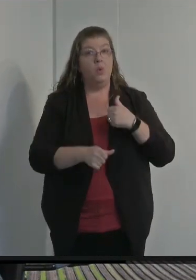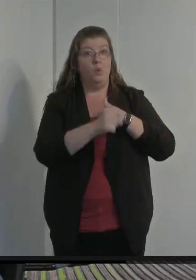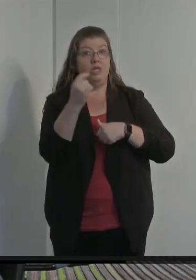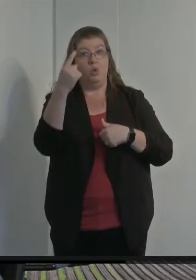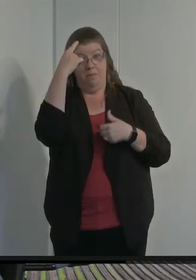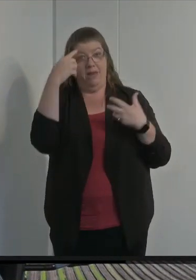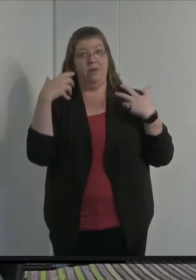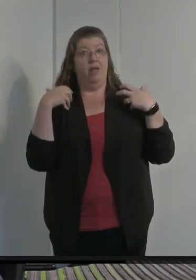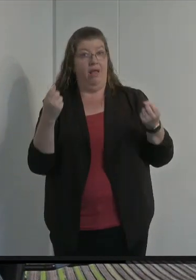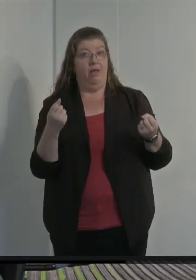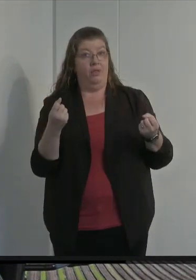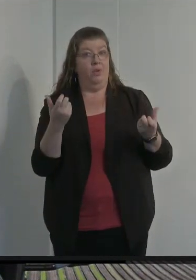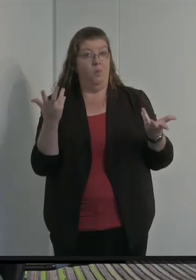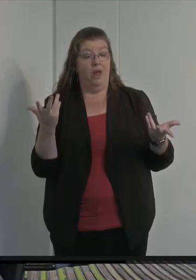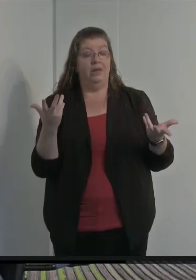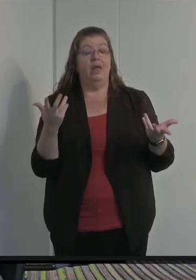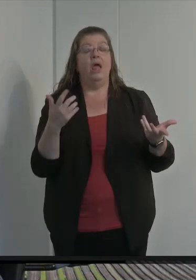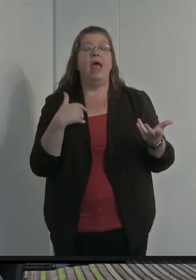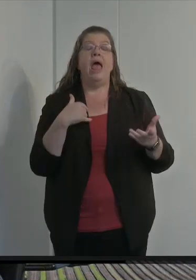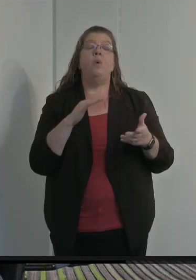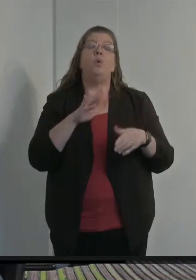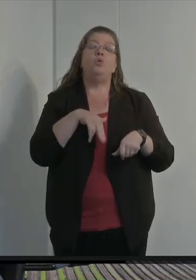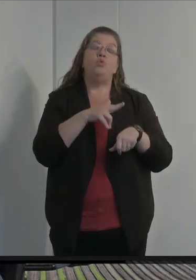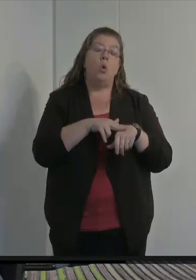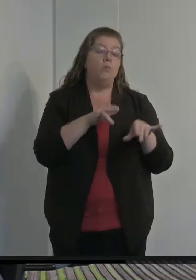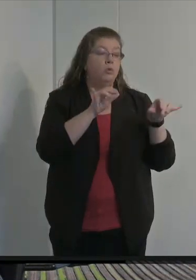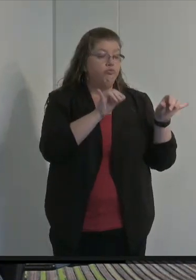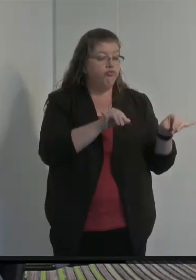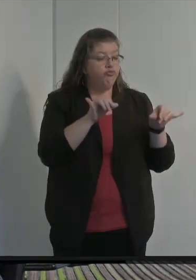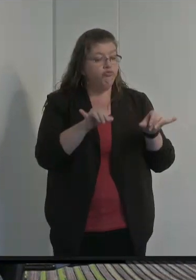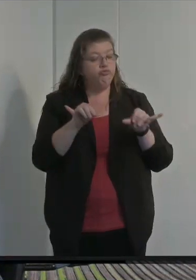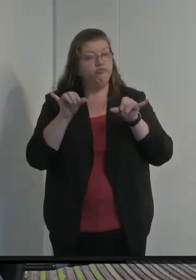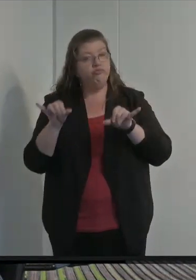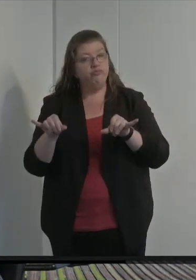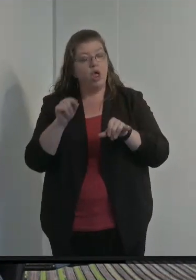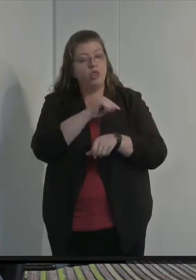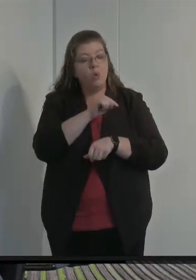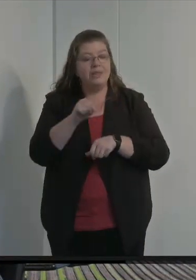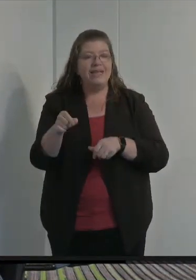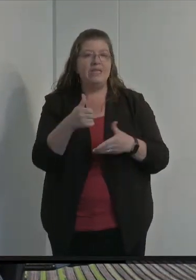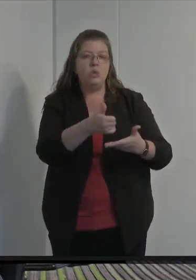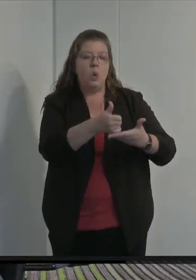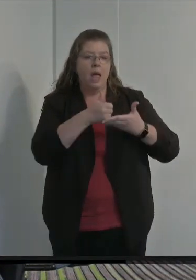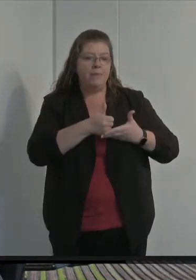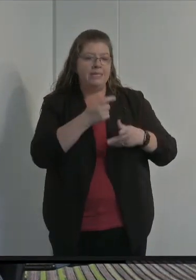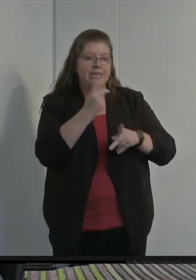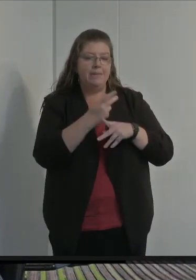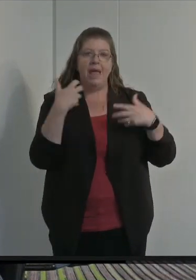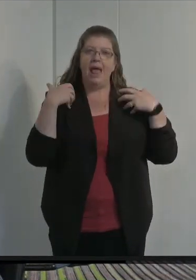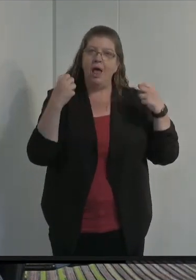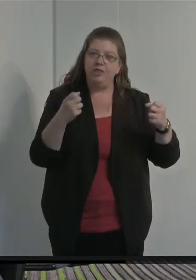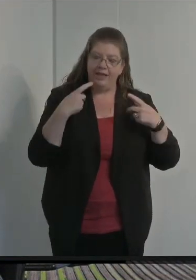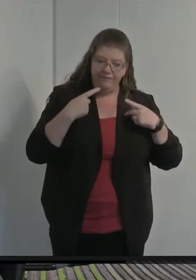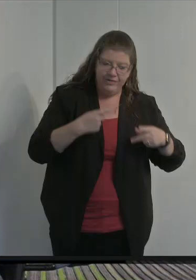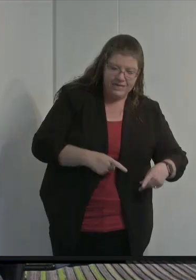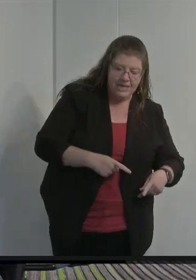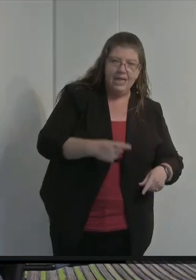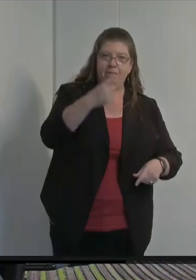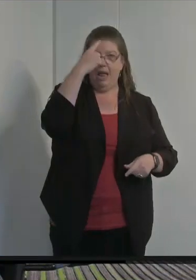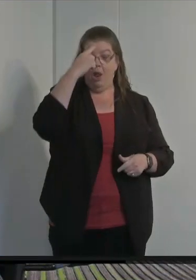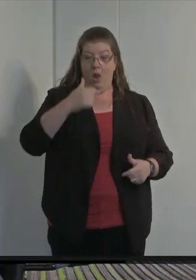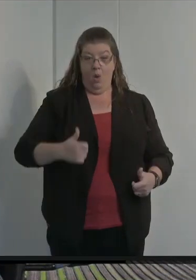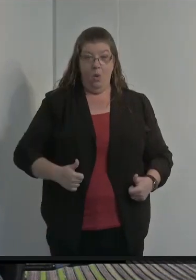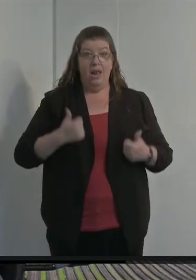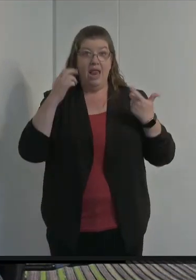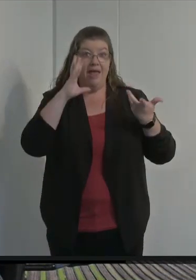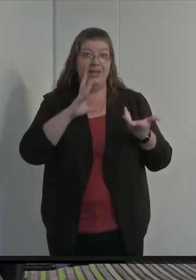health is the dropping of our routines that keep us mentally and physically healthy. When life gets